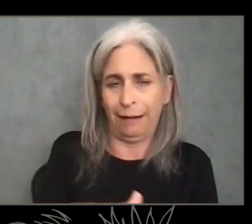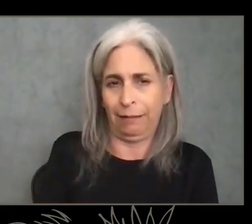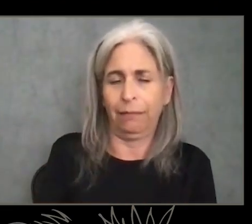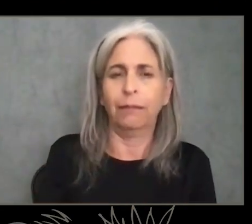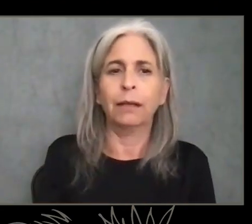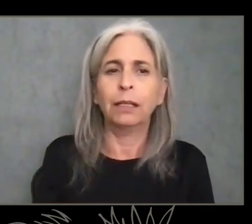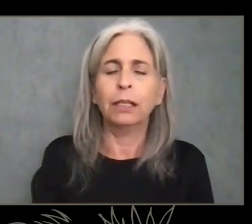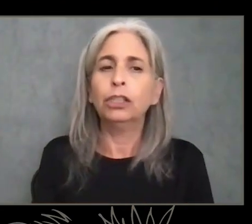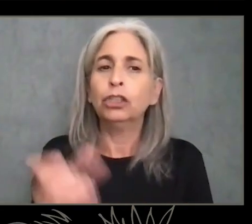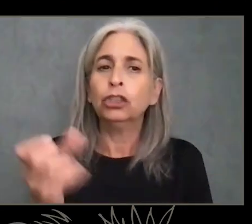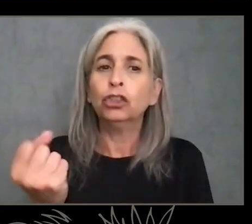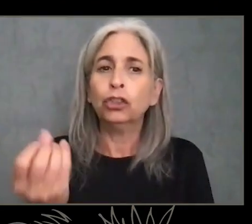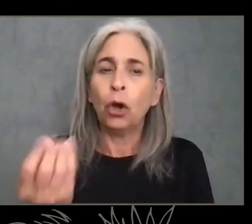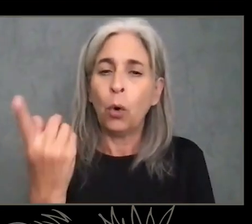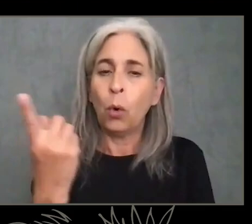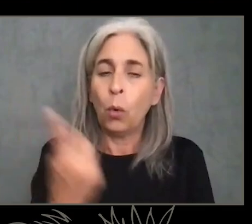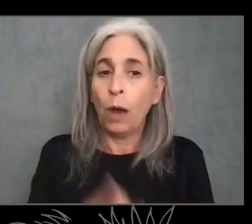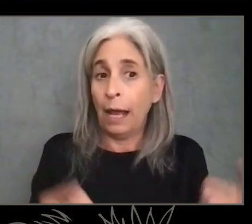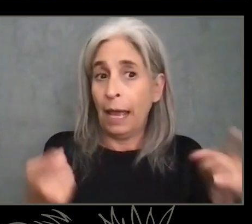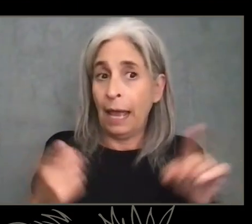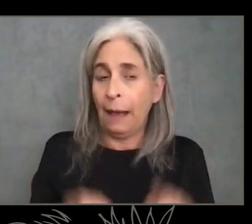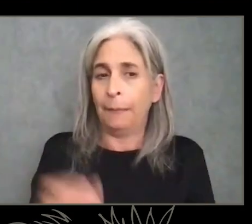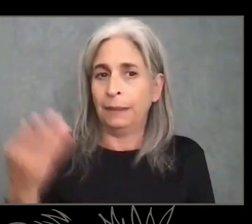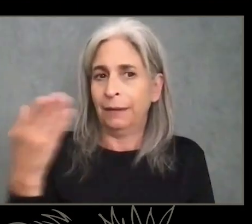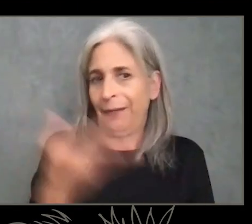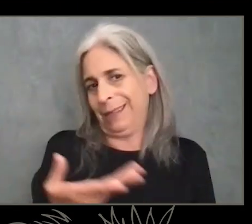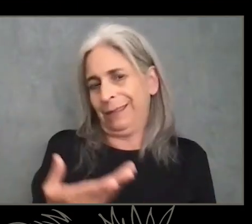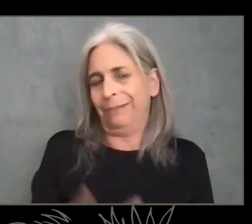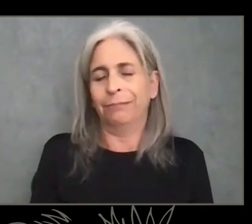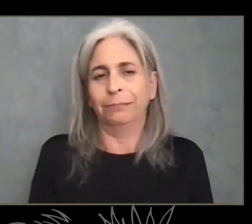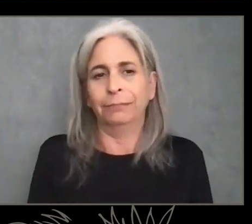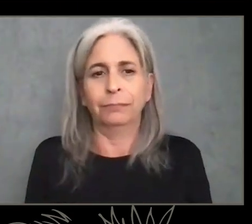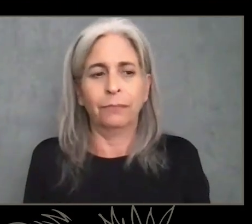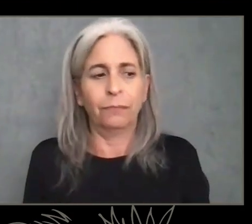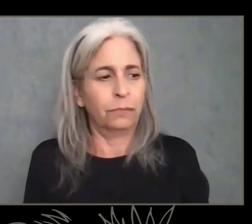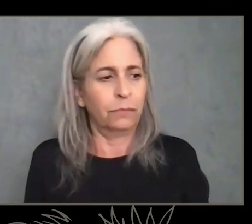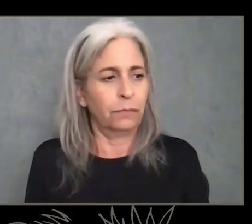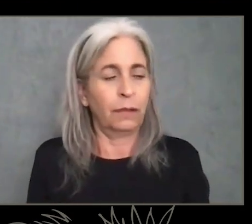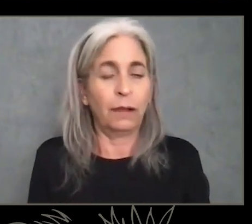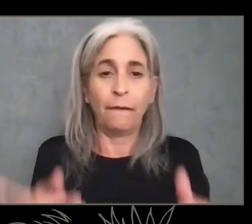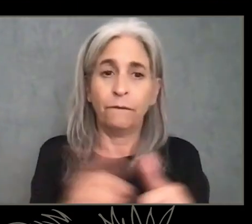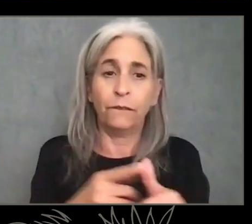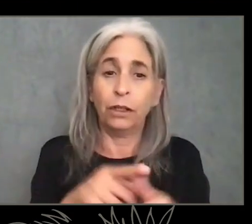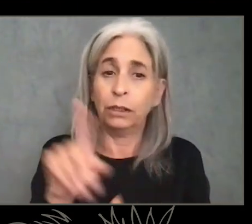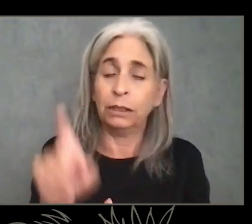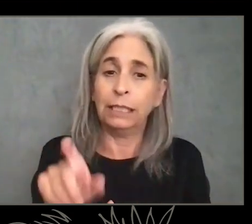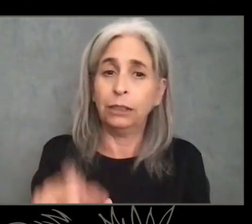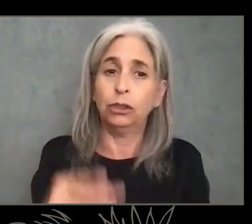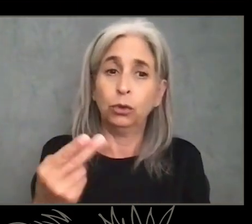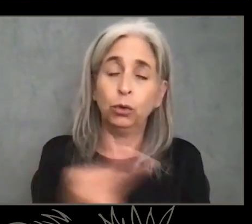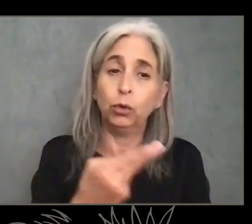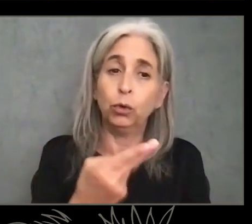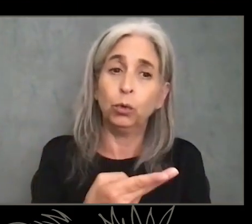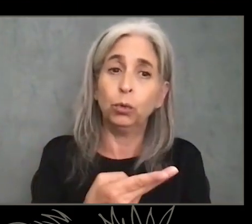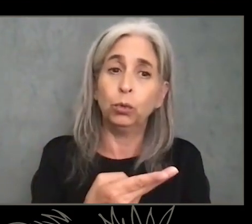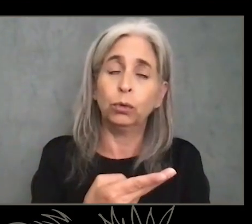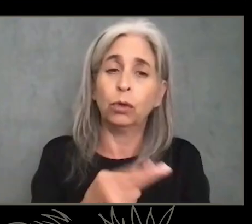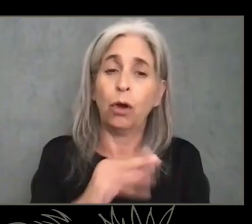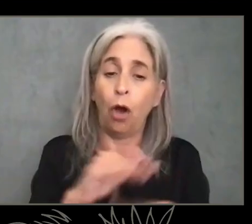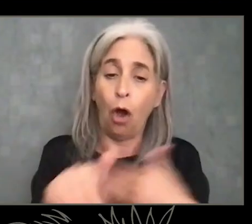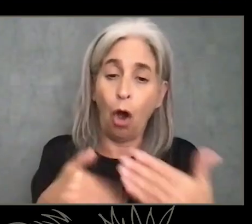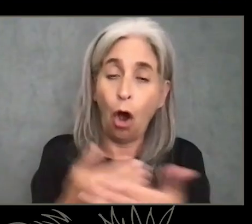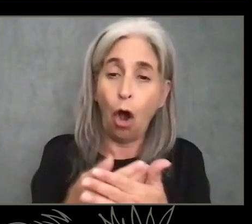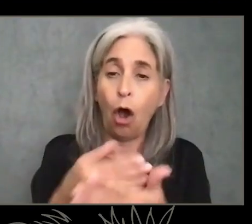going to do is basically this. We're going to first need to index all of our